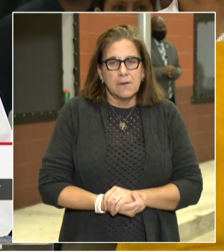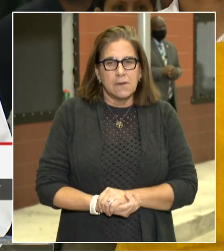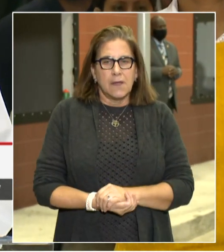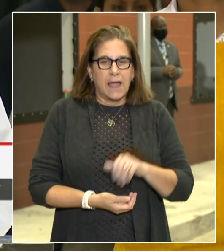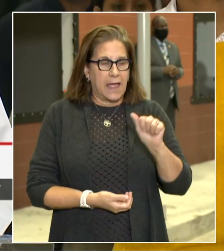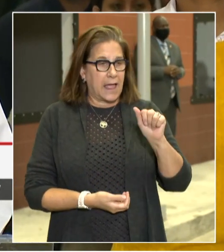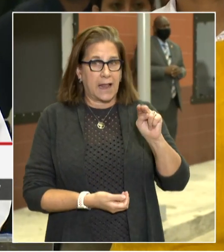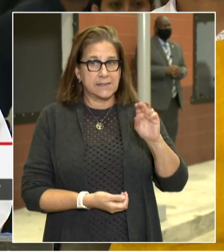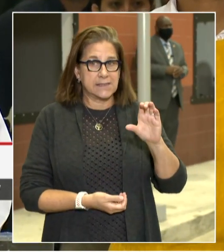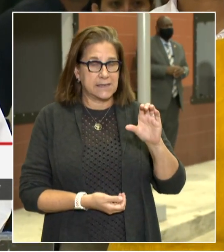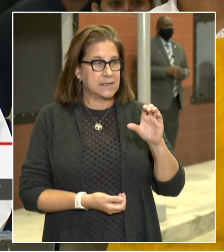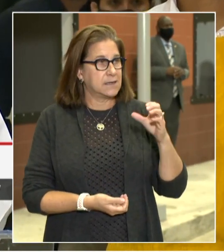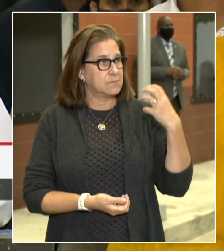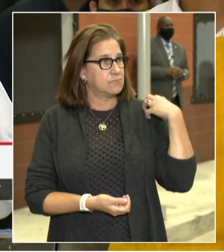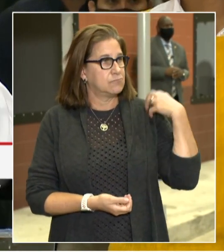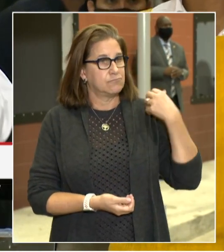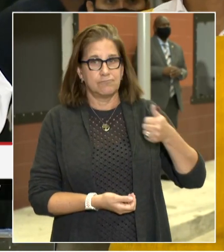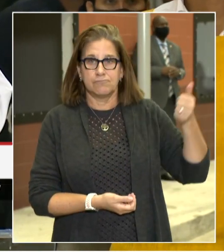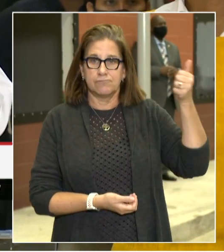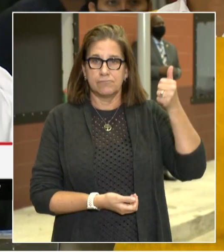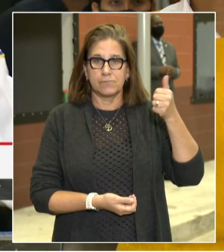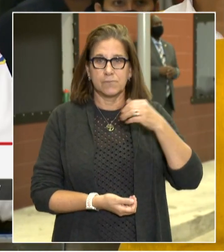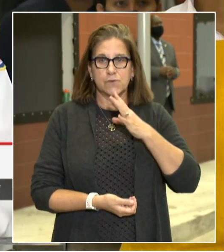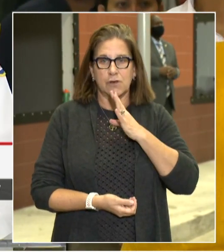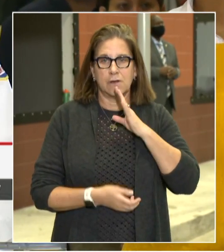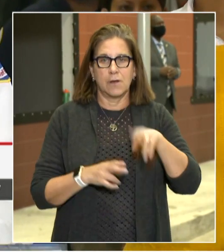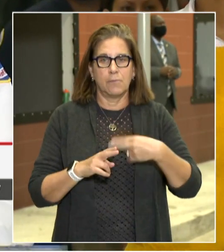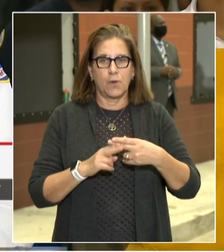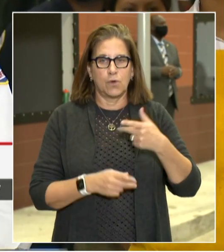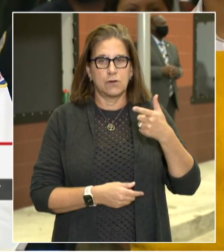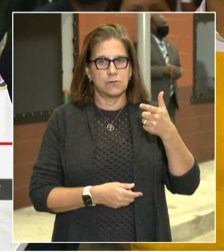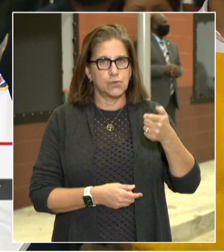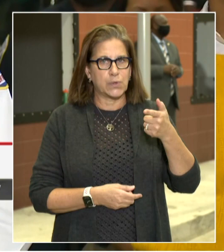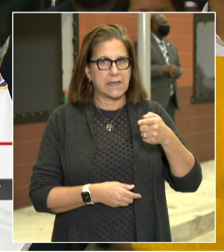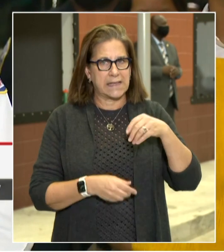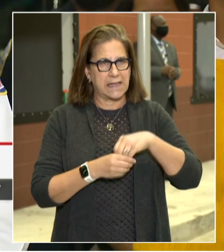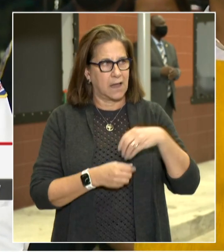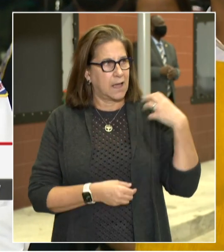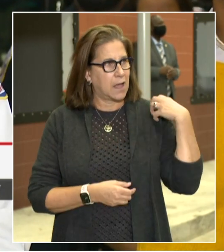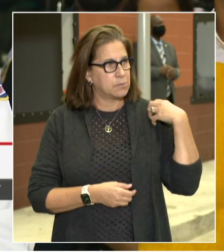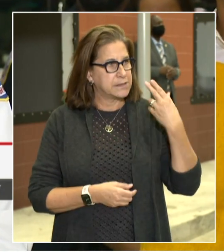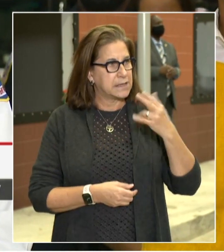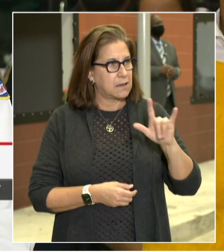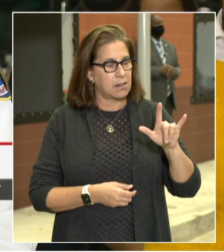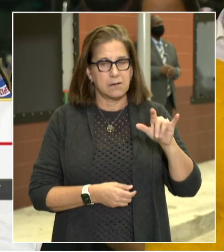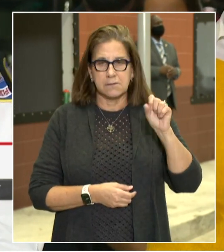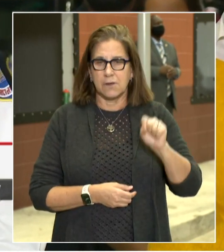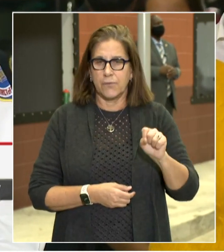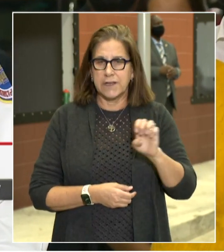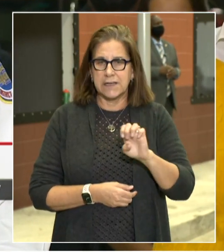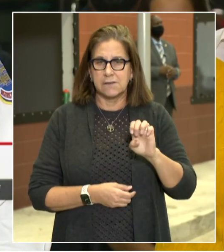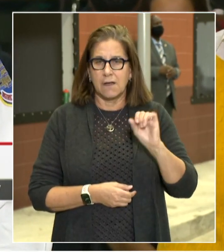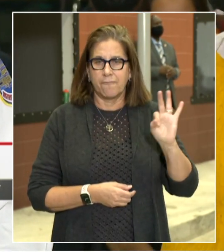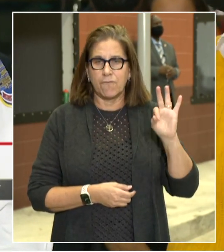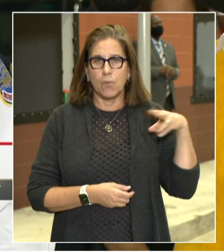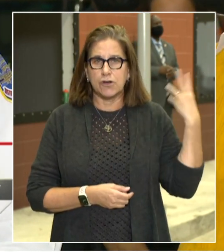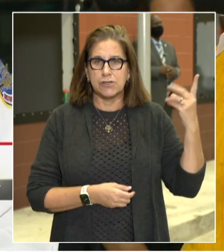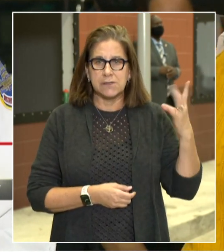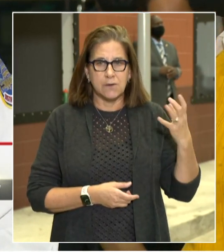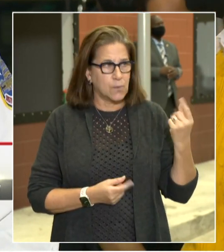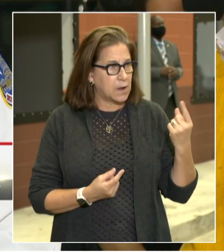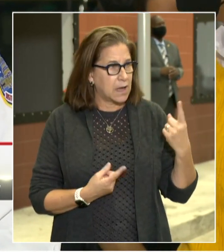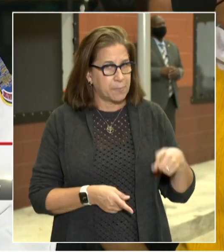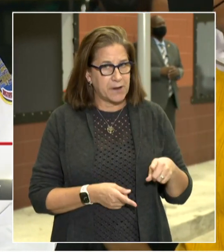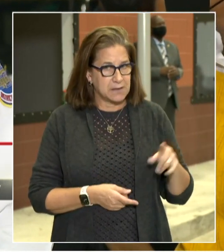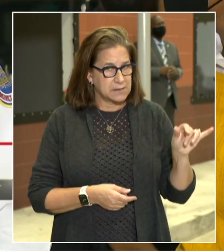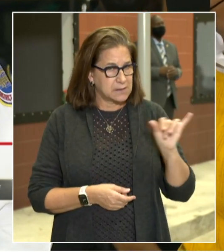those two shootings near Capitol Hill. Yeah. I mean, what's your message to them? Are they talking to you? And what is the plan moving forward? Yeah, it's the same message for every community,